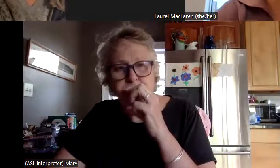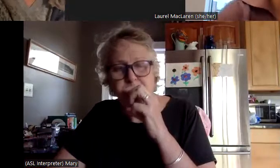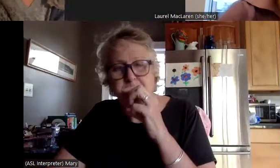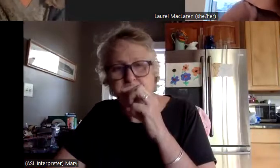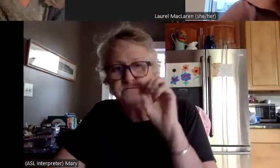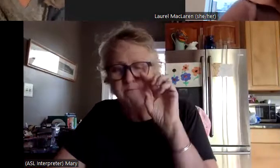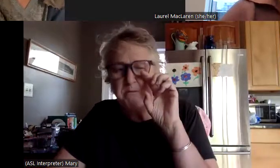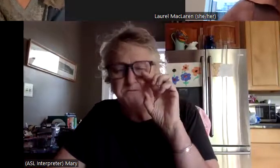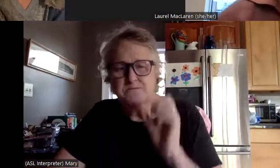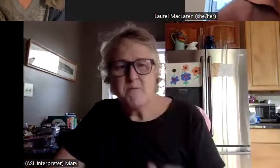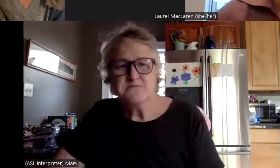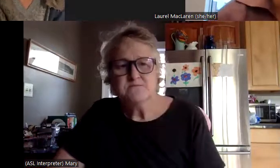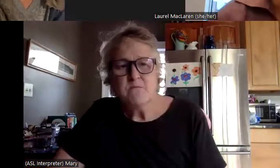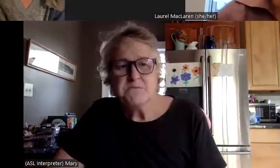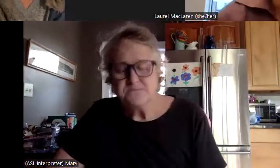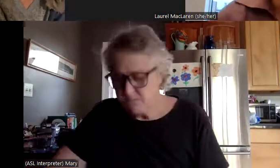know.